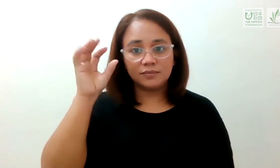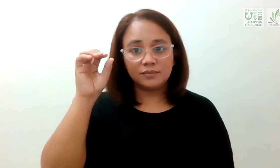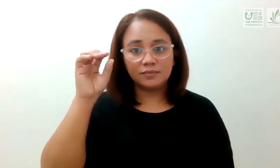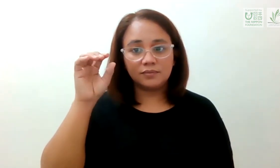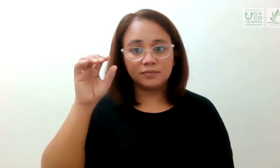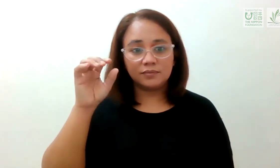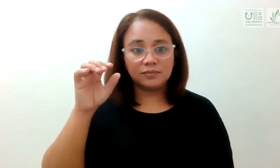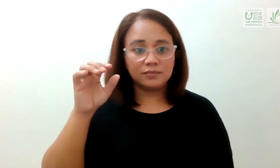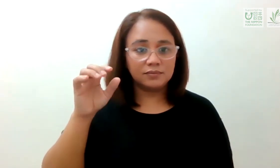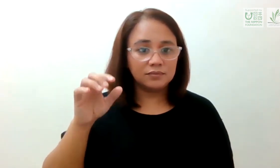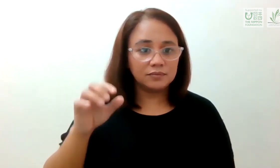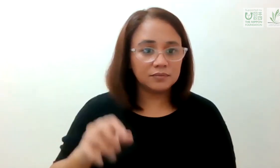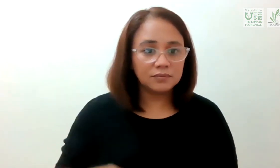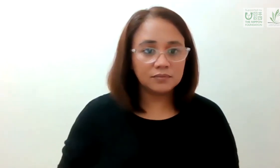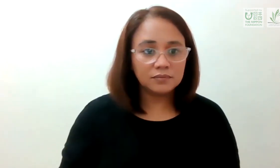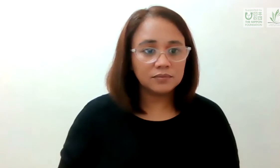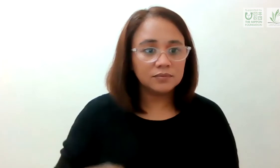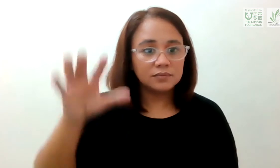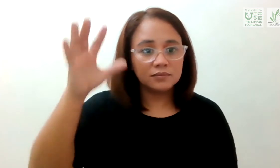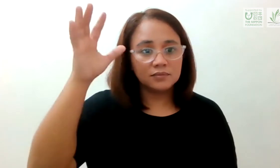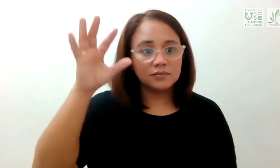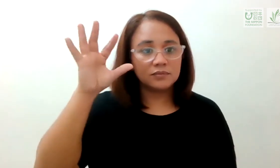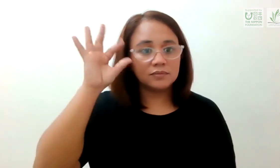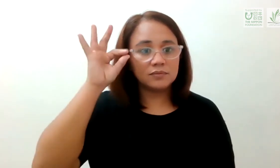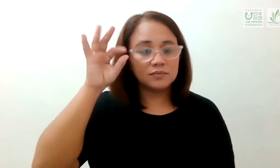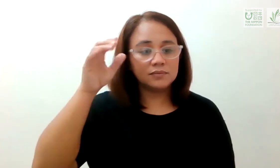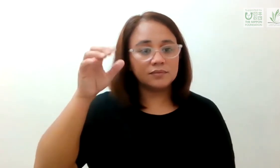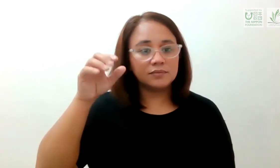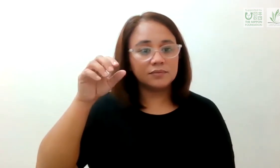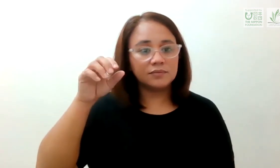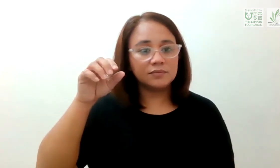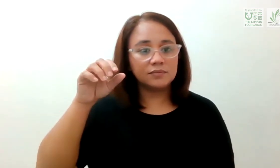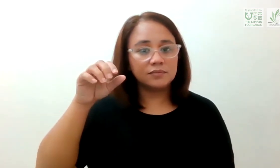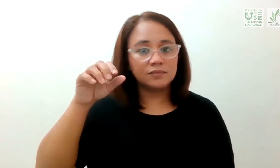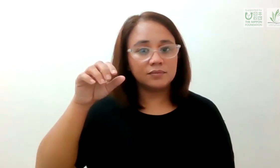Let's get Christian's attention here. Christian.